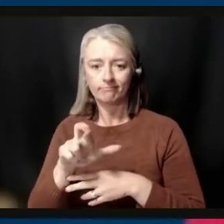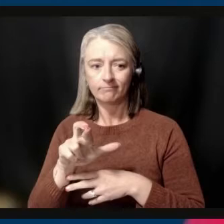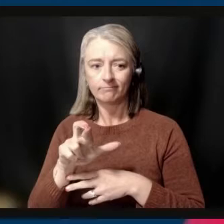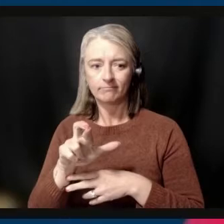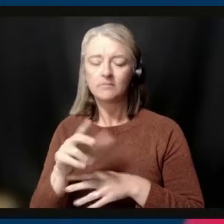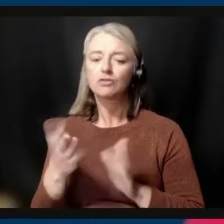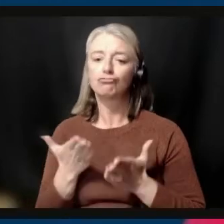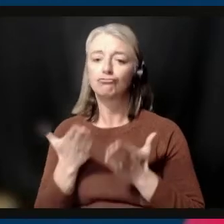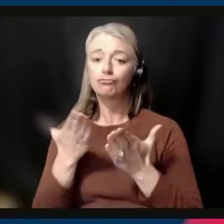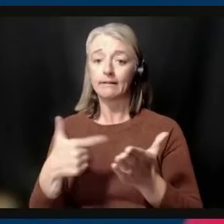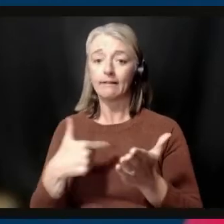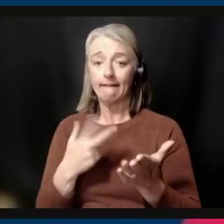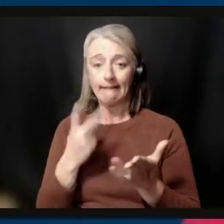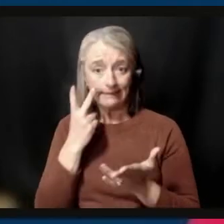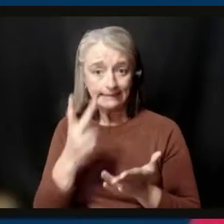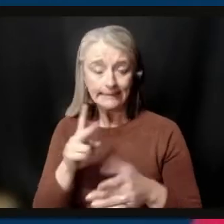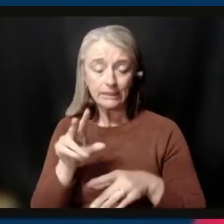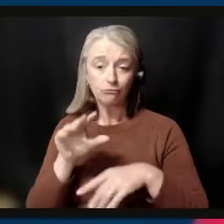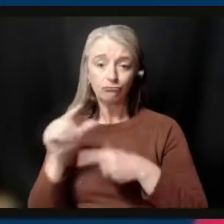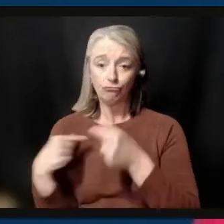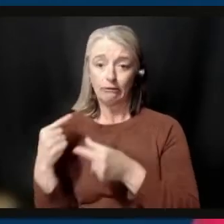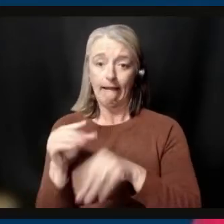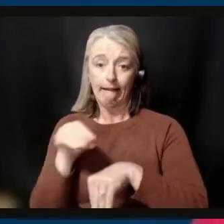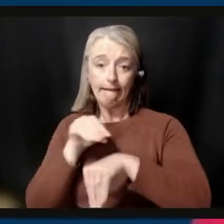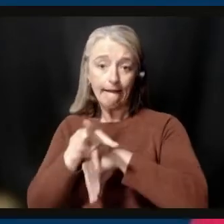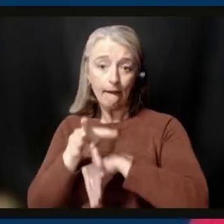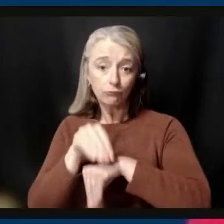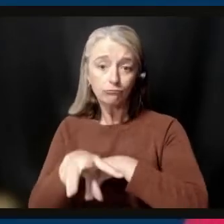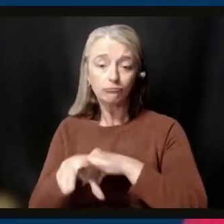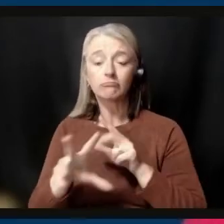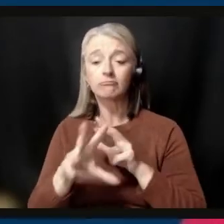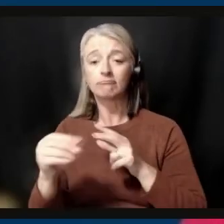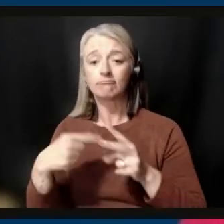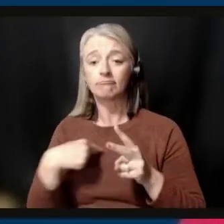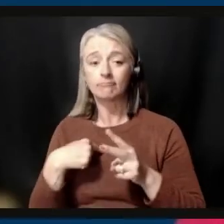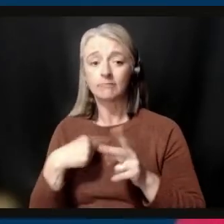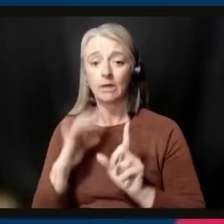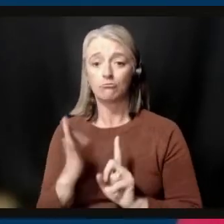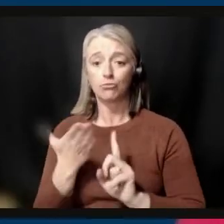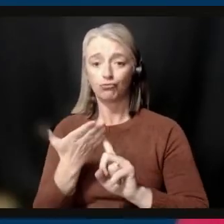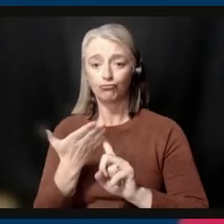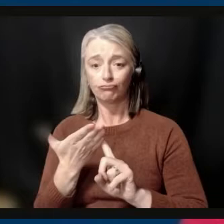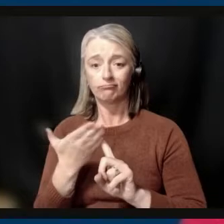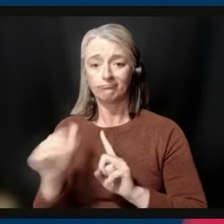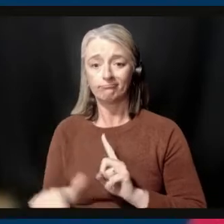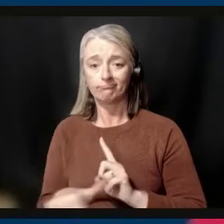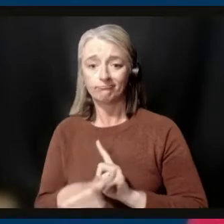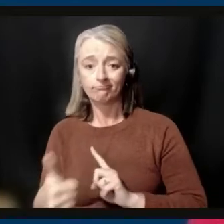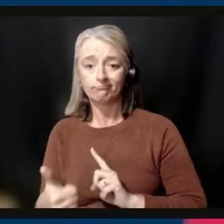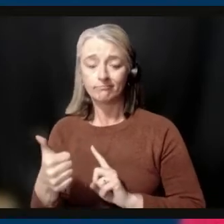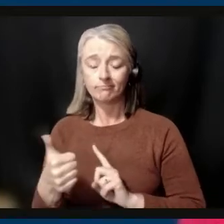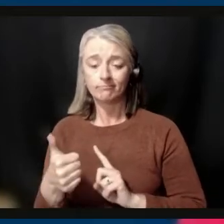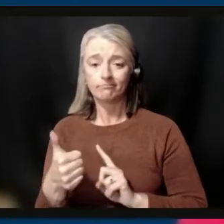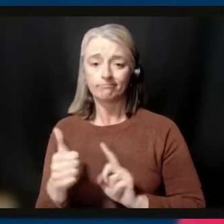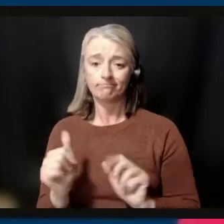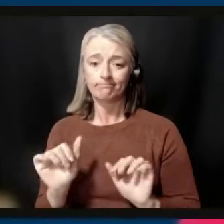see a genetic counselor and that I persuade other